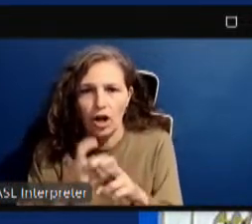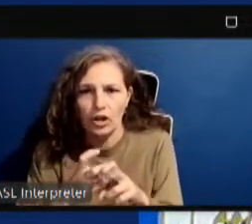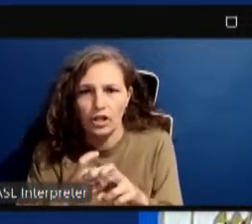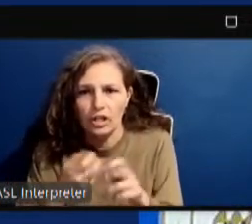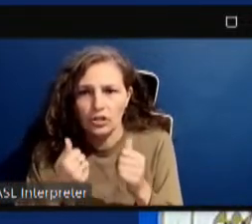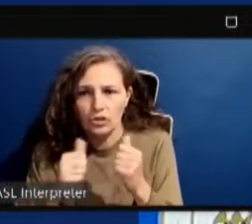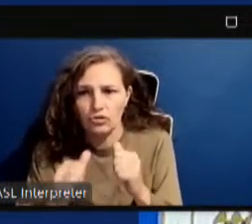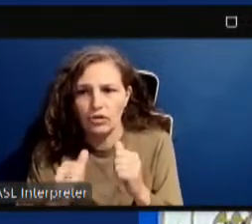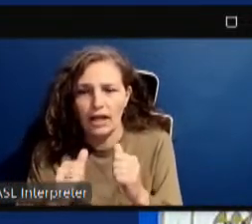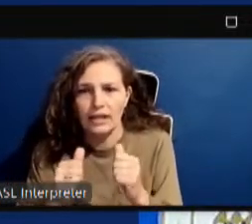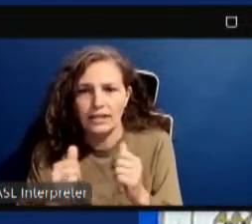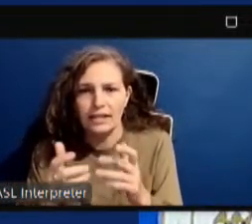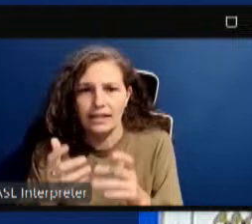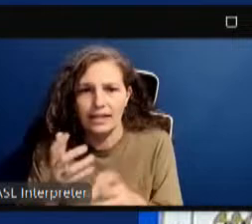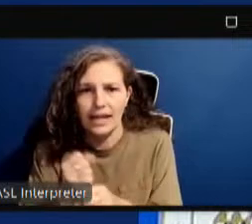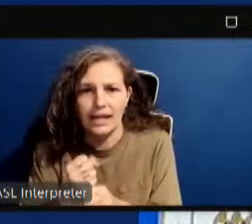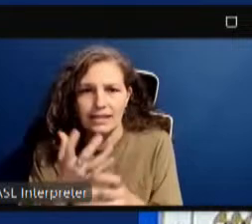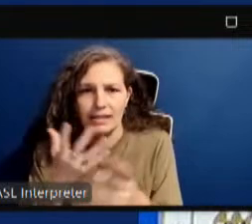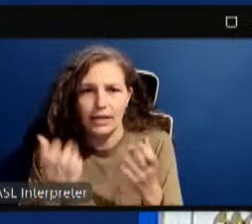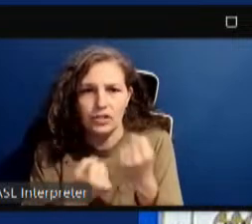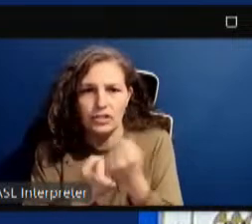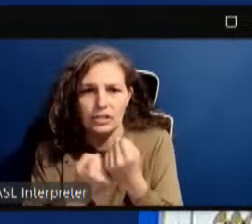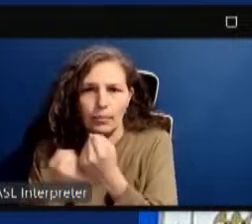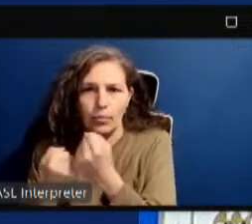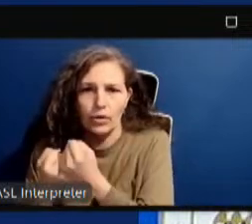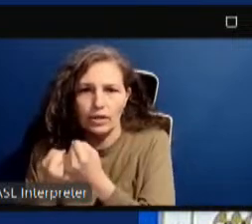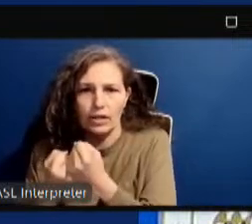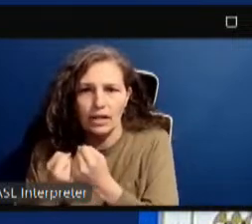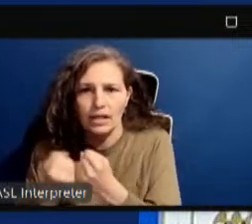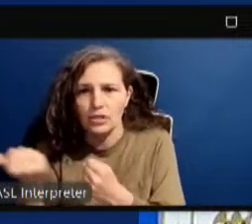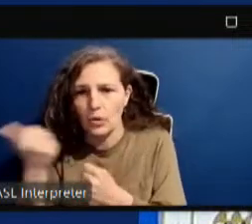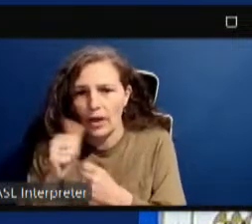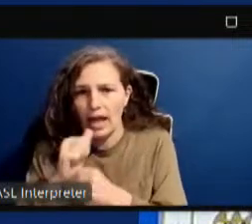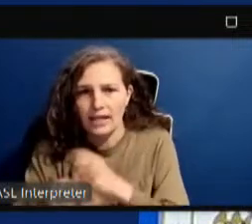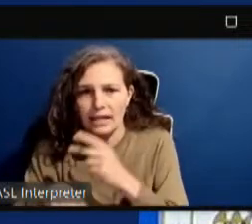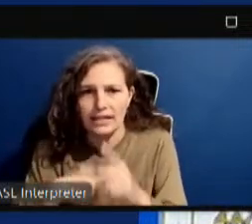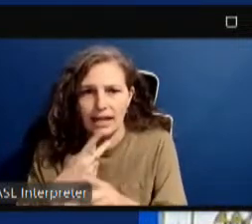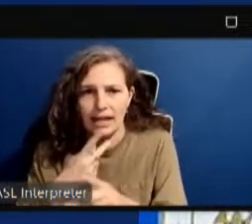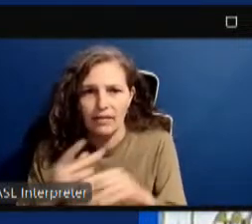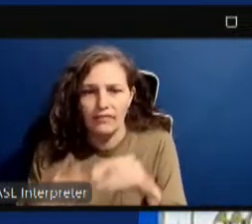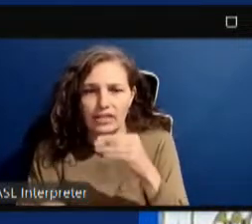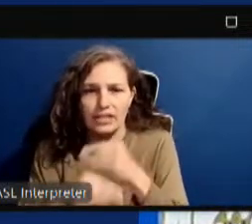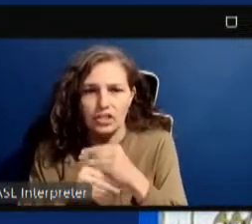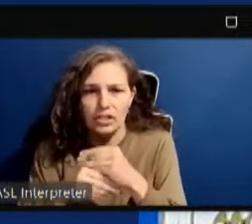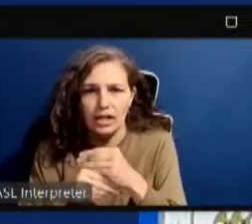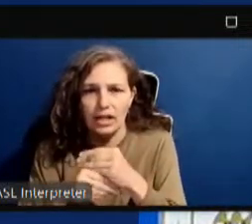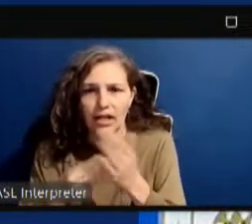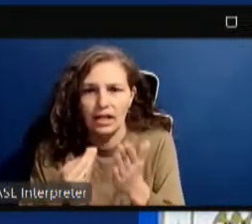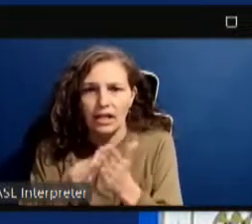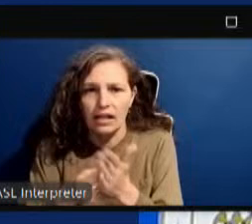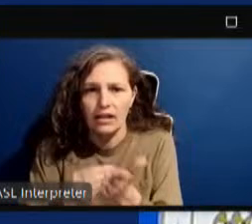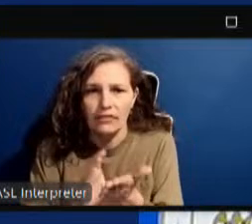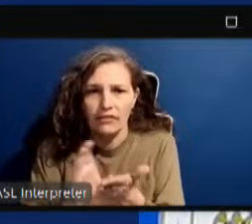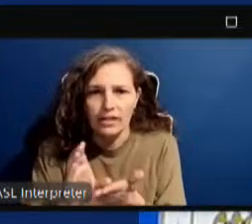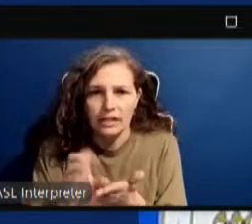as available. Any type of additional funding or help, please continue checking that